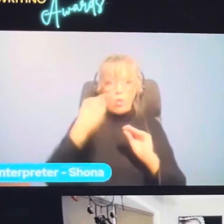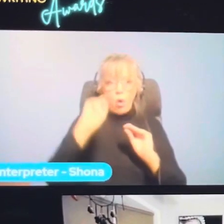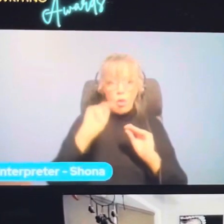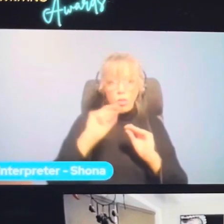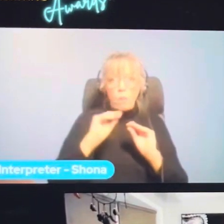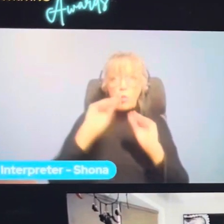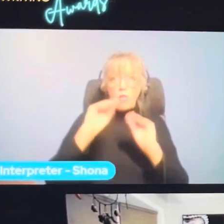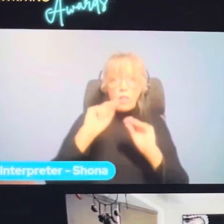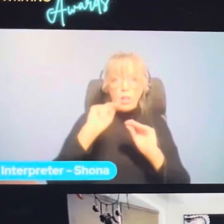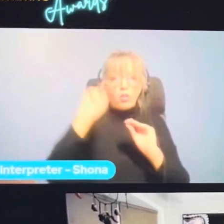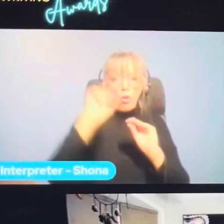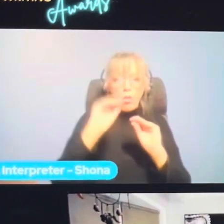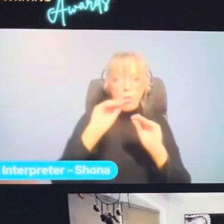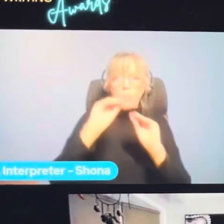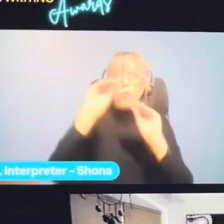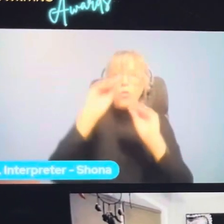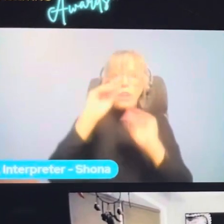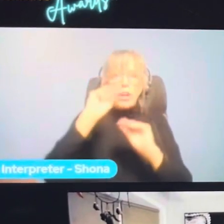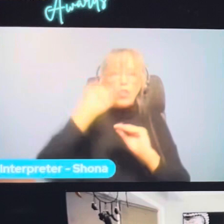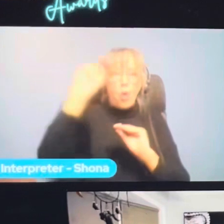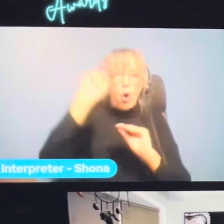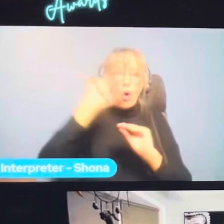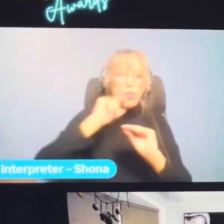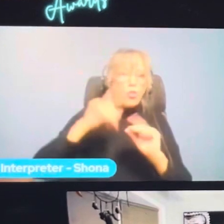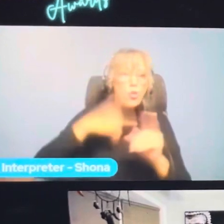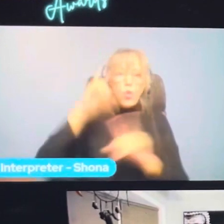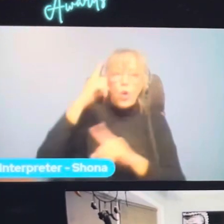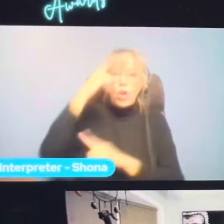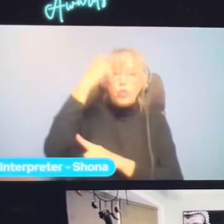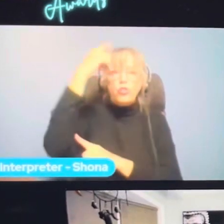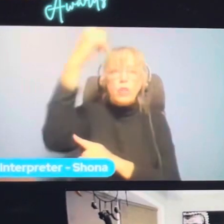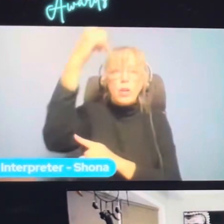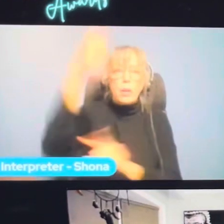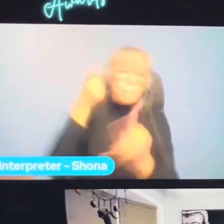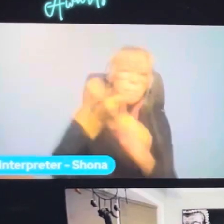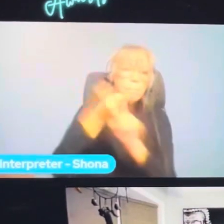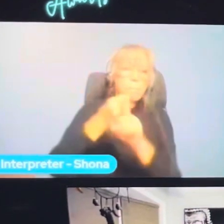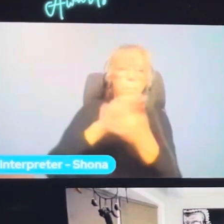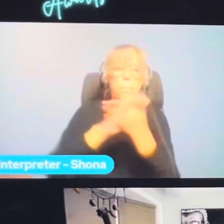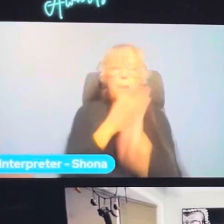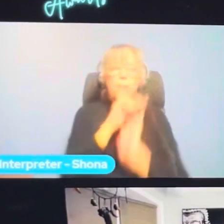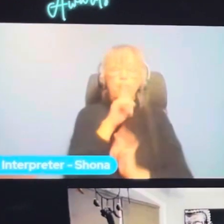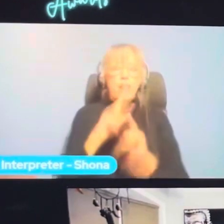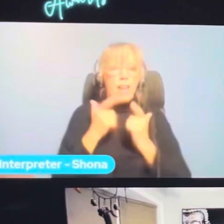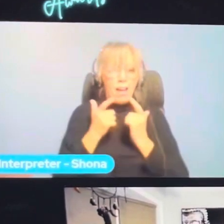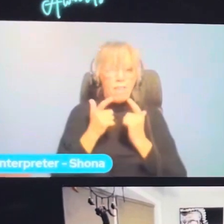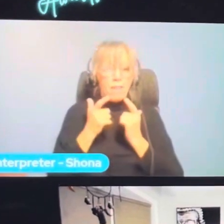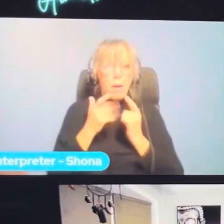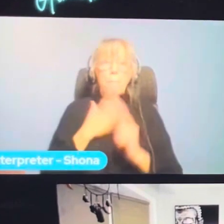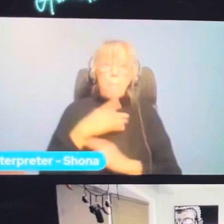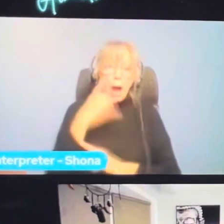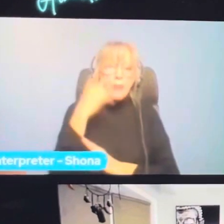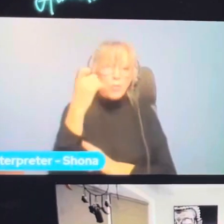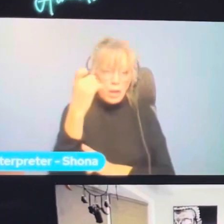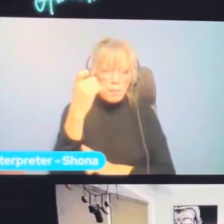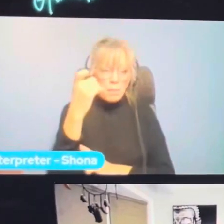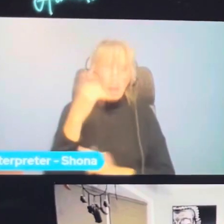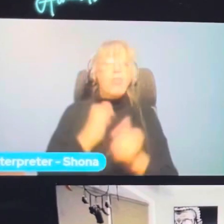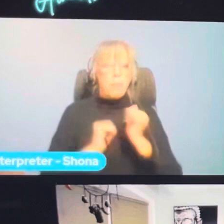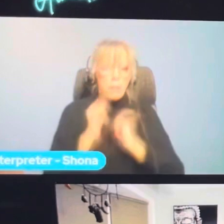And that's where the play is now, and I'm dreaming that it'll be on stage one day.